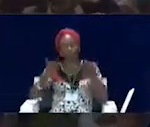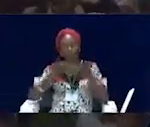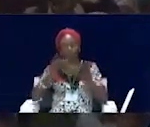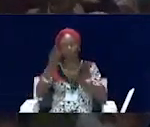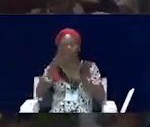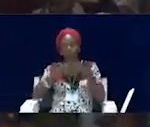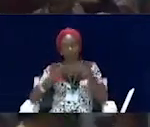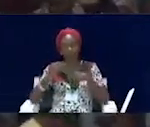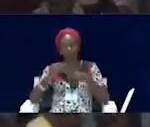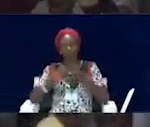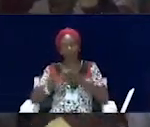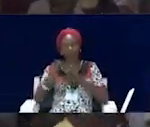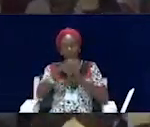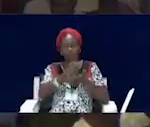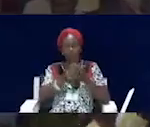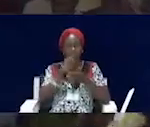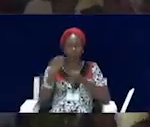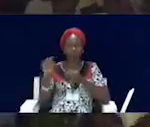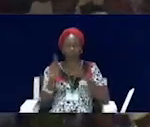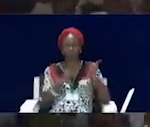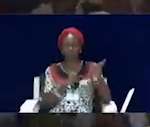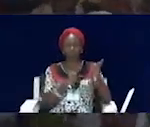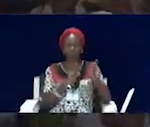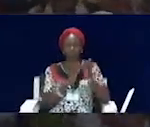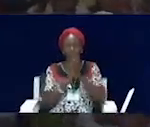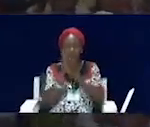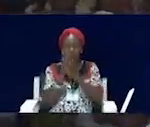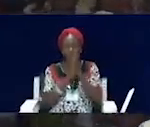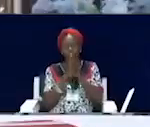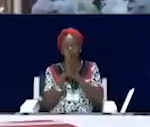But those of you already in front, begin to pray.